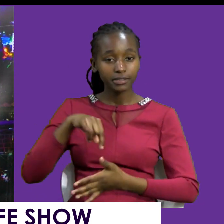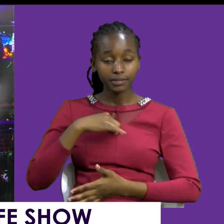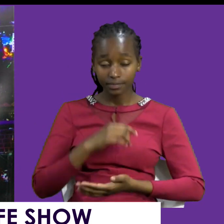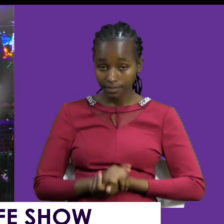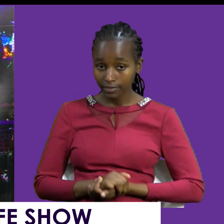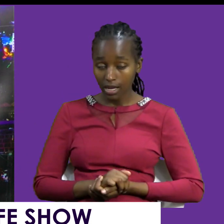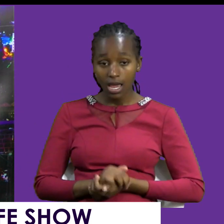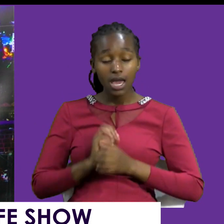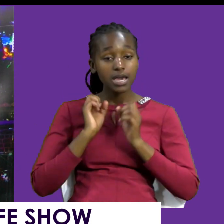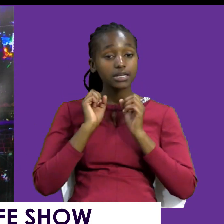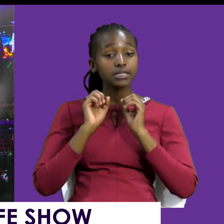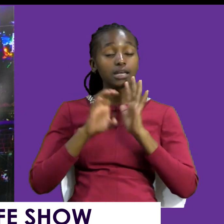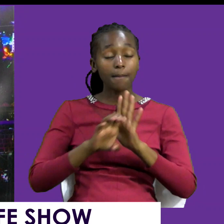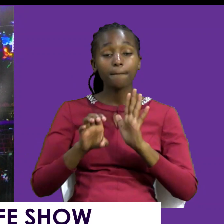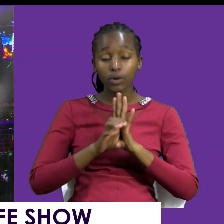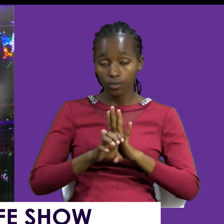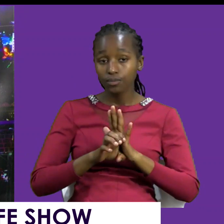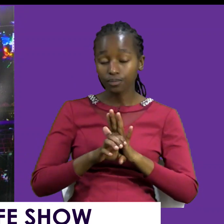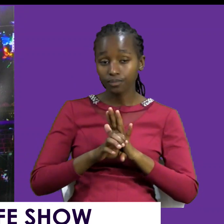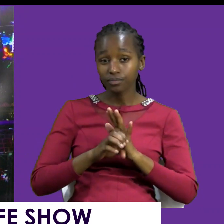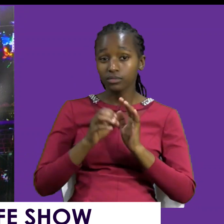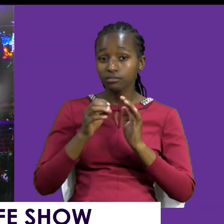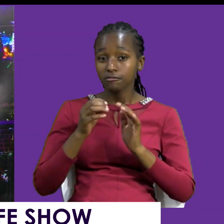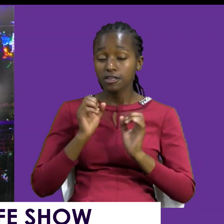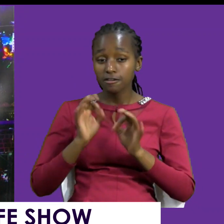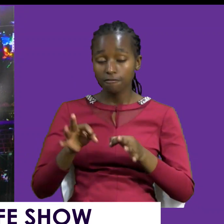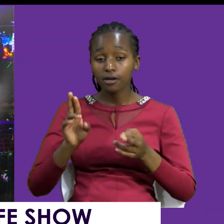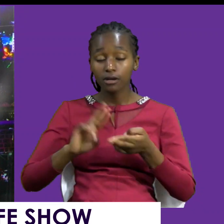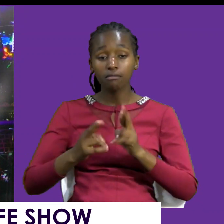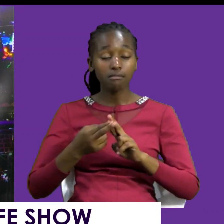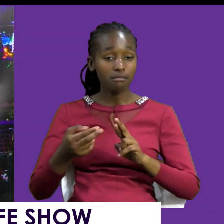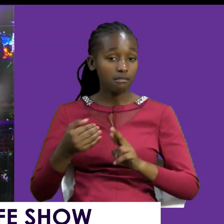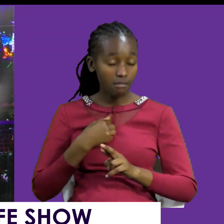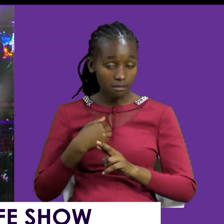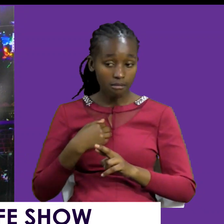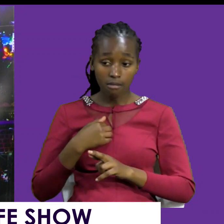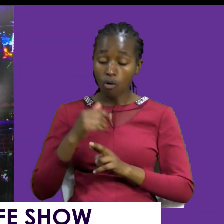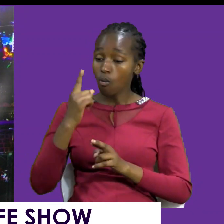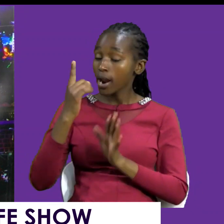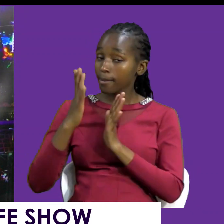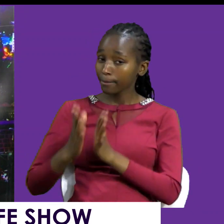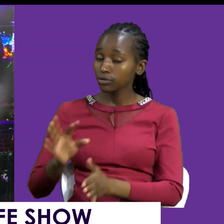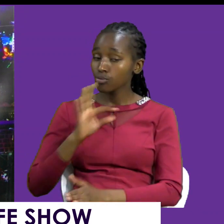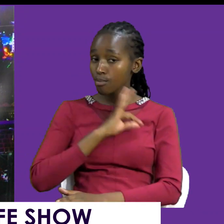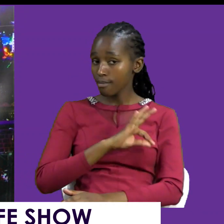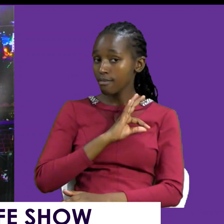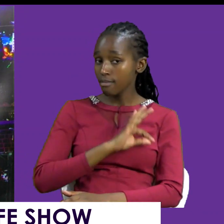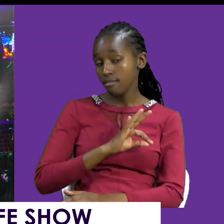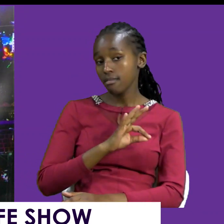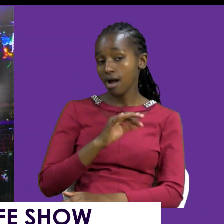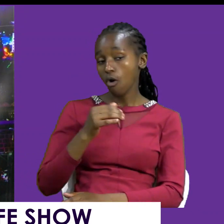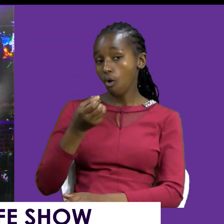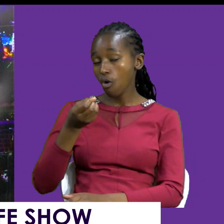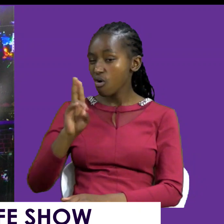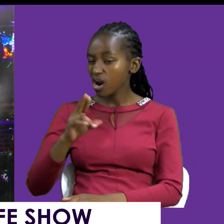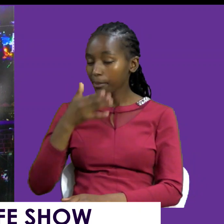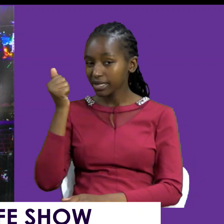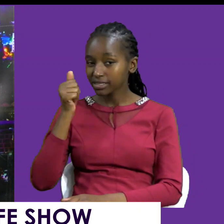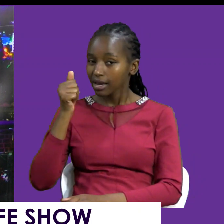and this happens in relationships, probably a man and a woman. This person is advantaged, because they